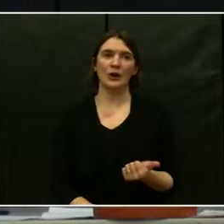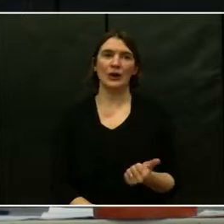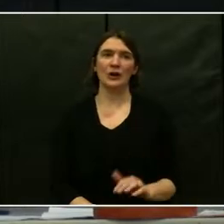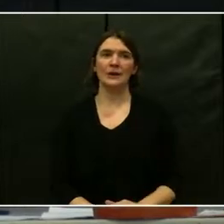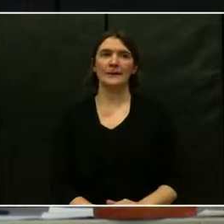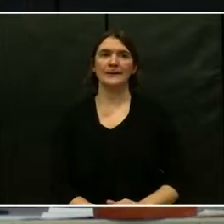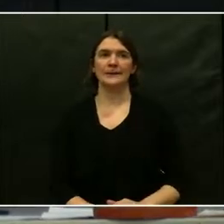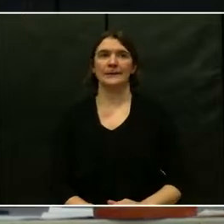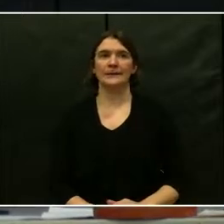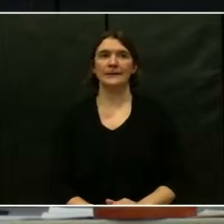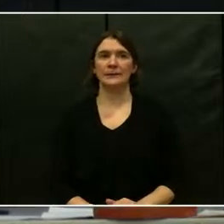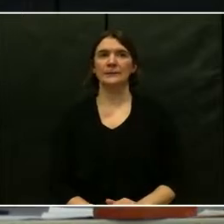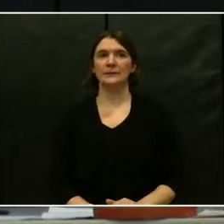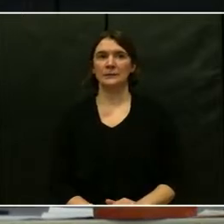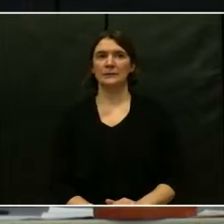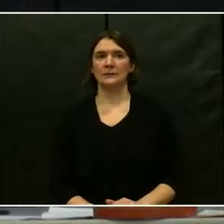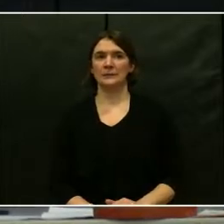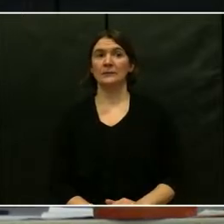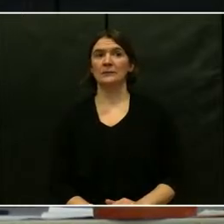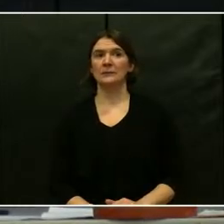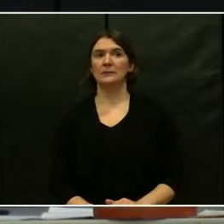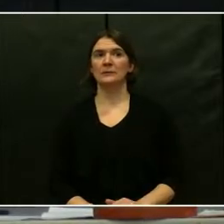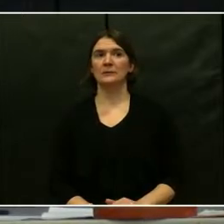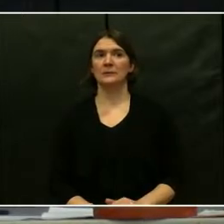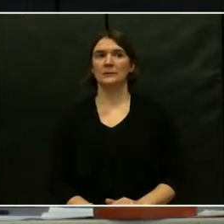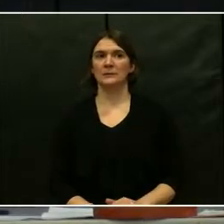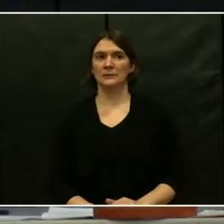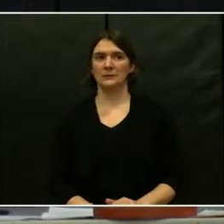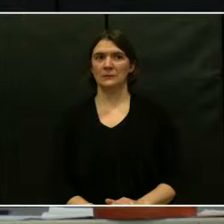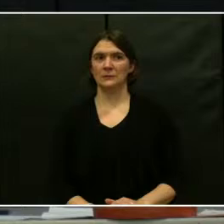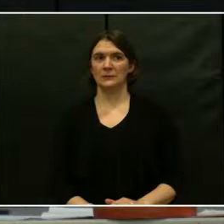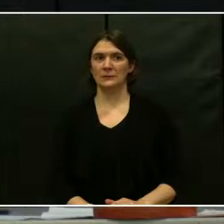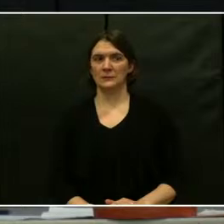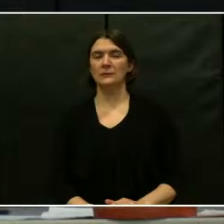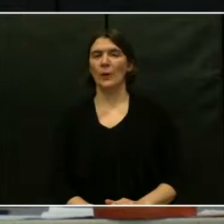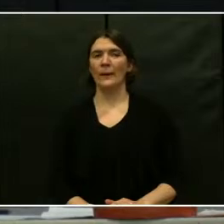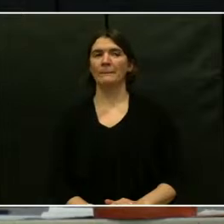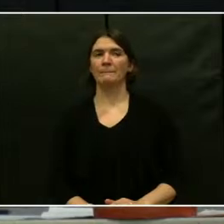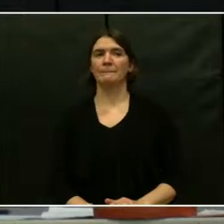to ask Paula Melton to make some opening